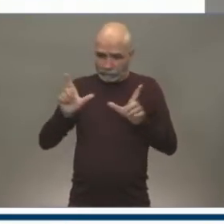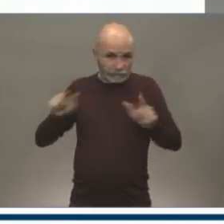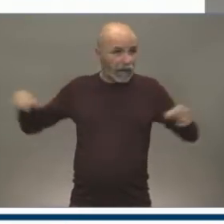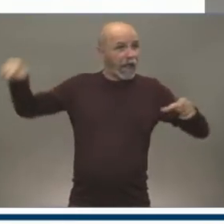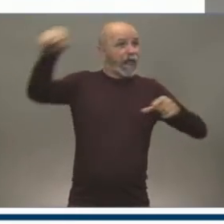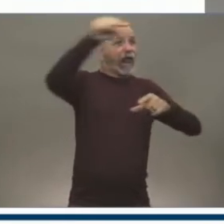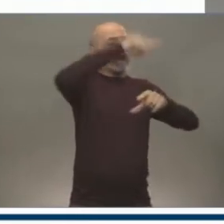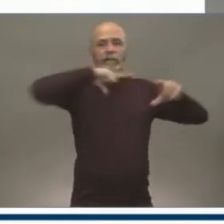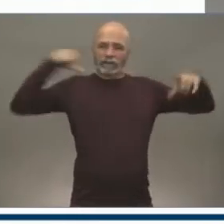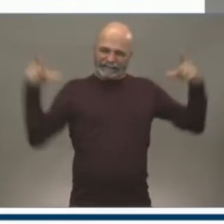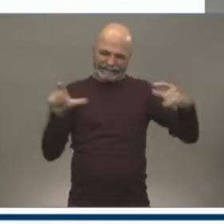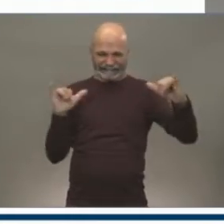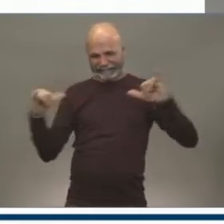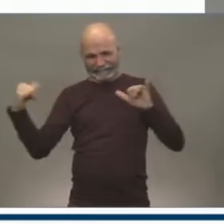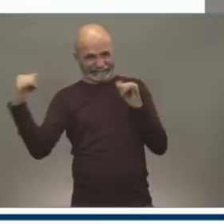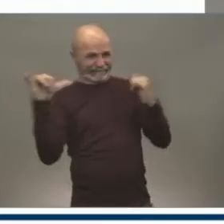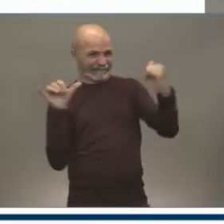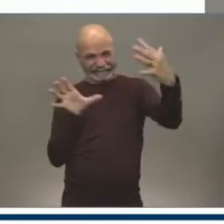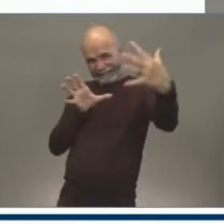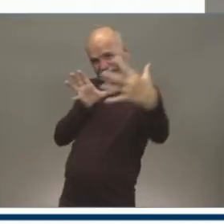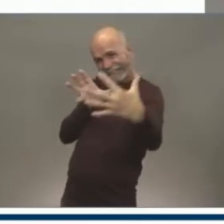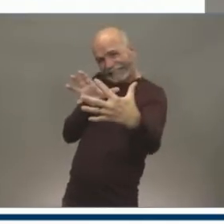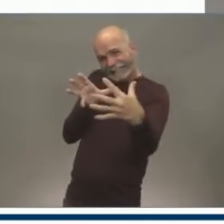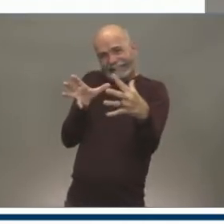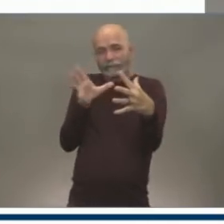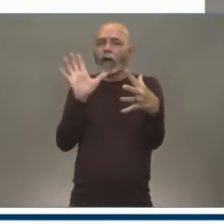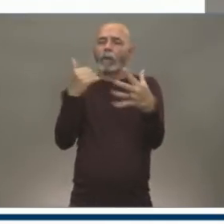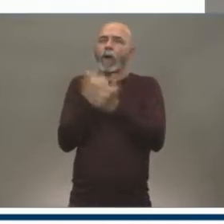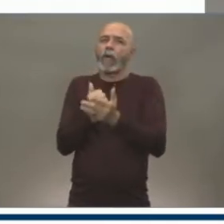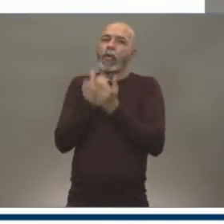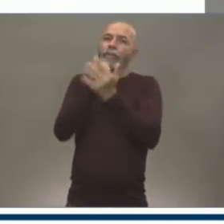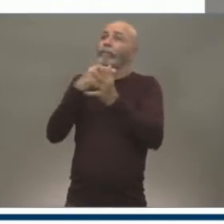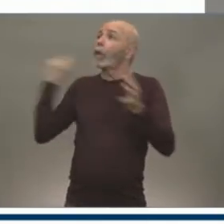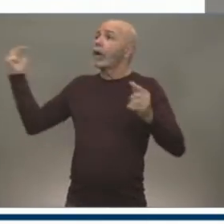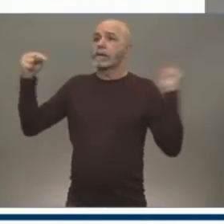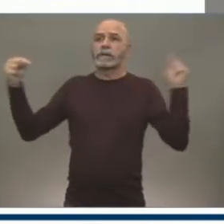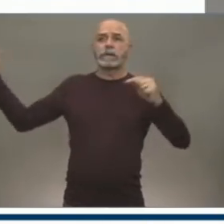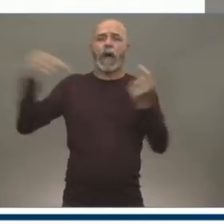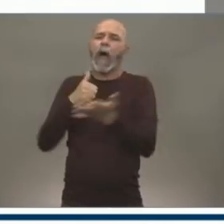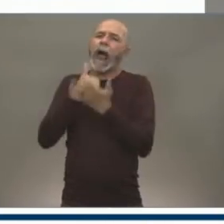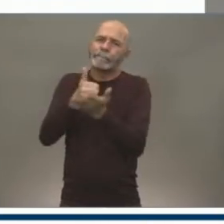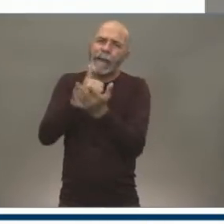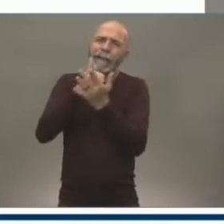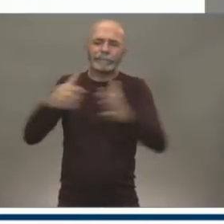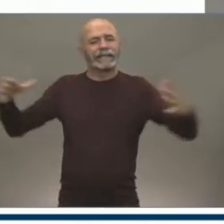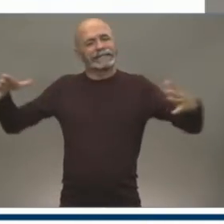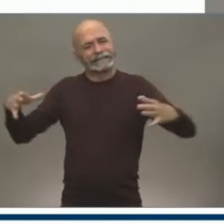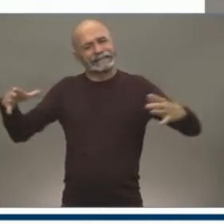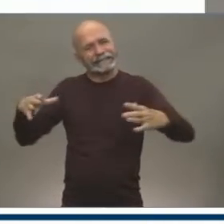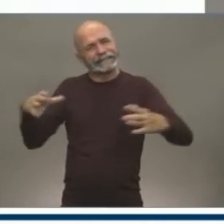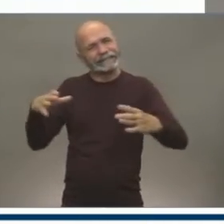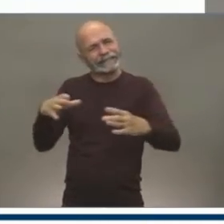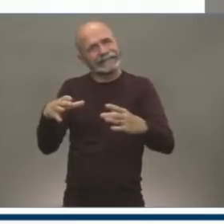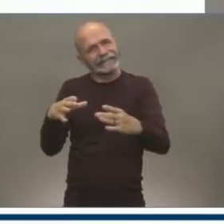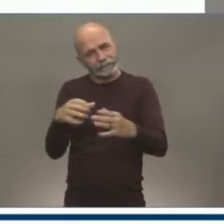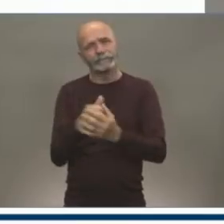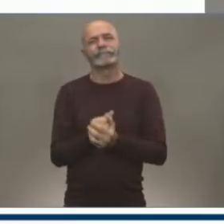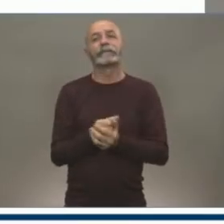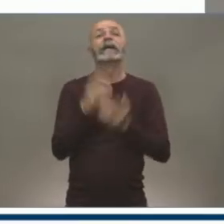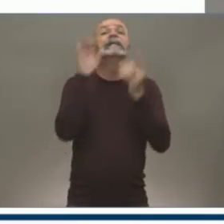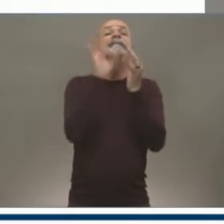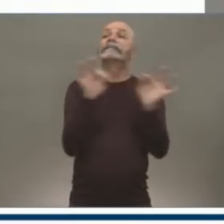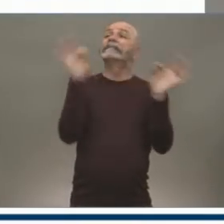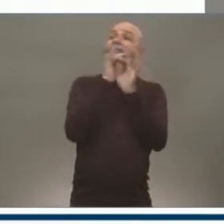help. And that's why it's critically important that when we say only essential travel for